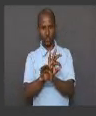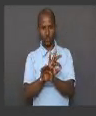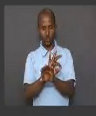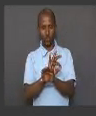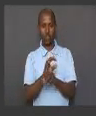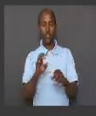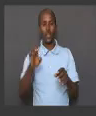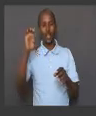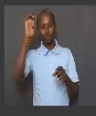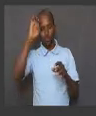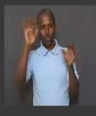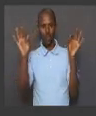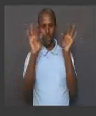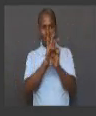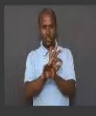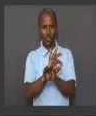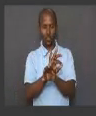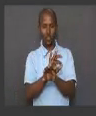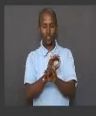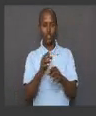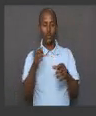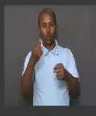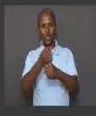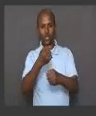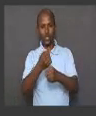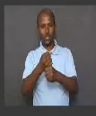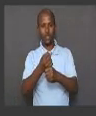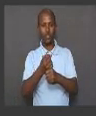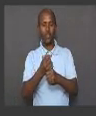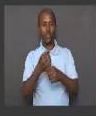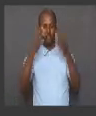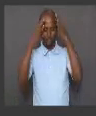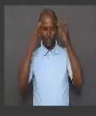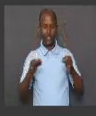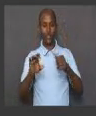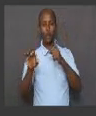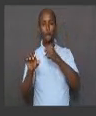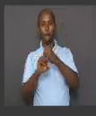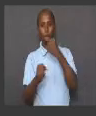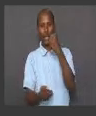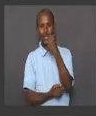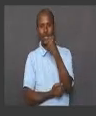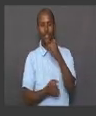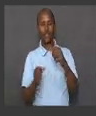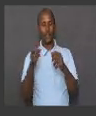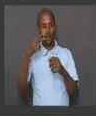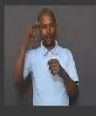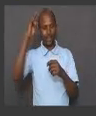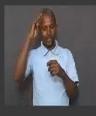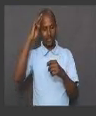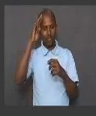An exponential function consists of a fixed base raised to